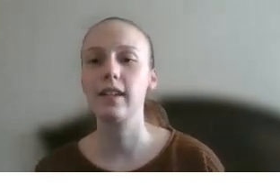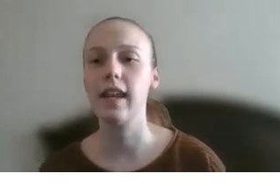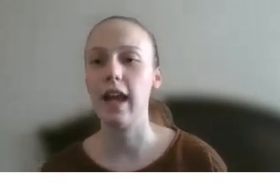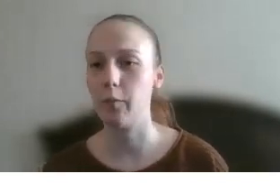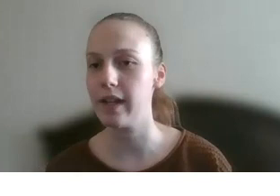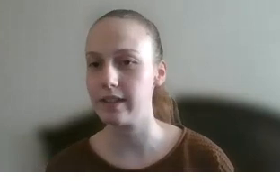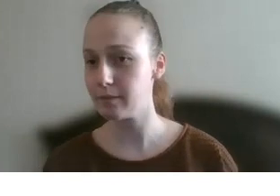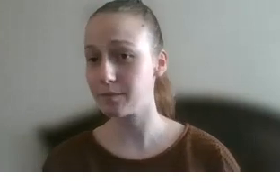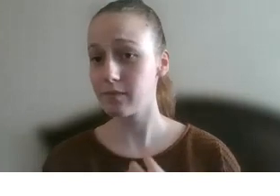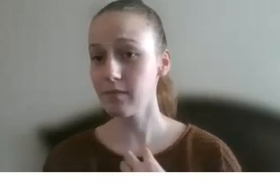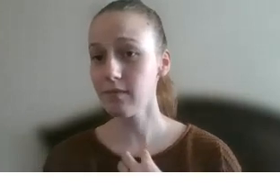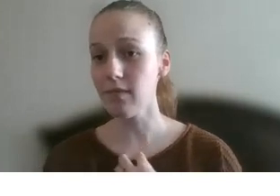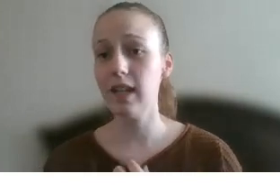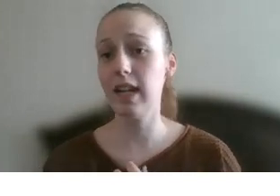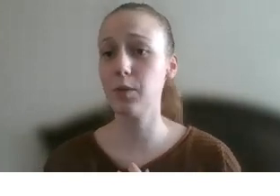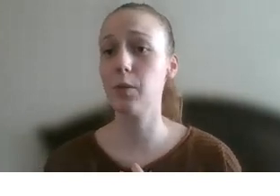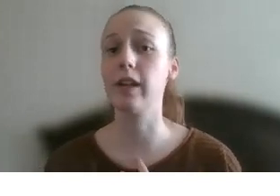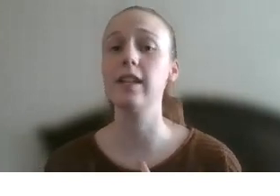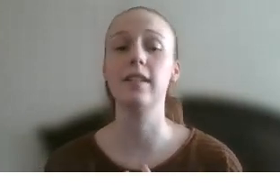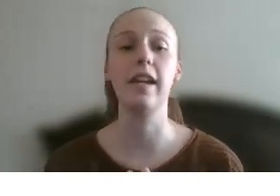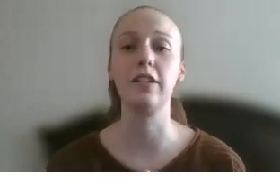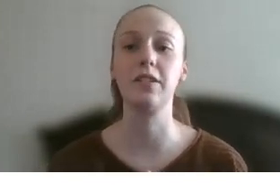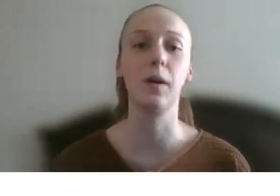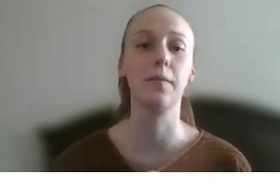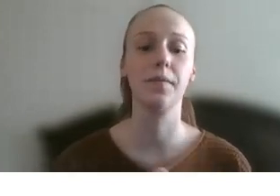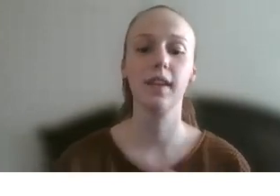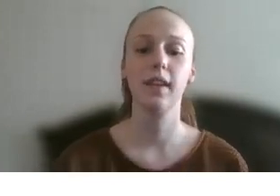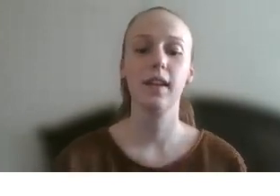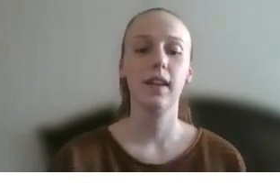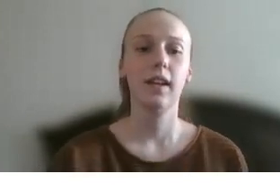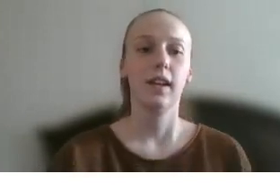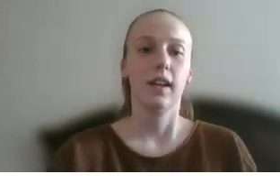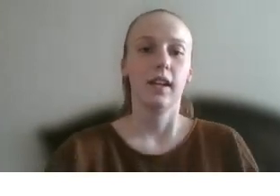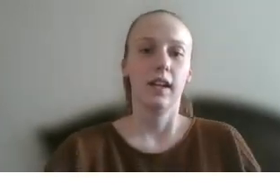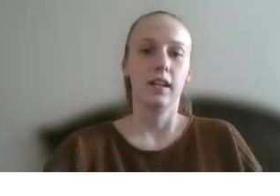that can help us as we work in these daycares as well.